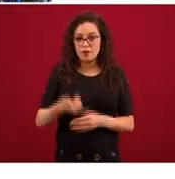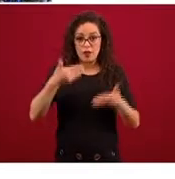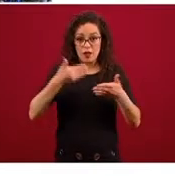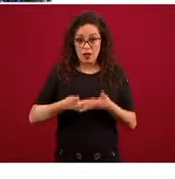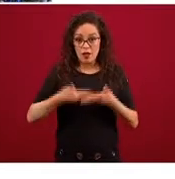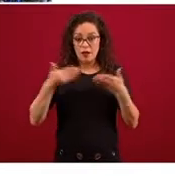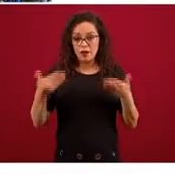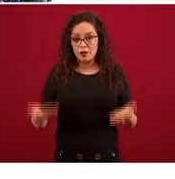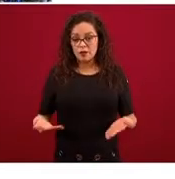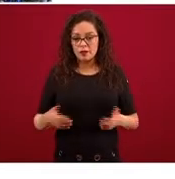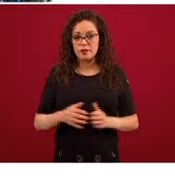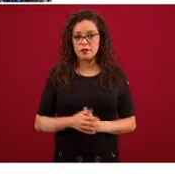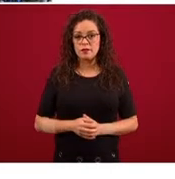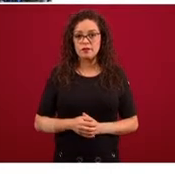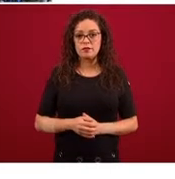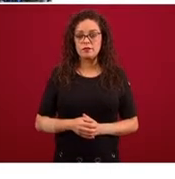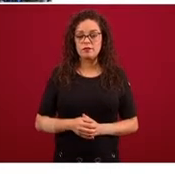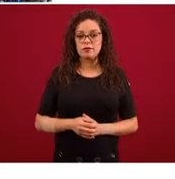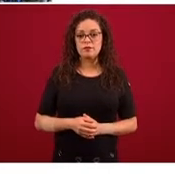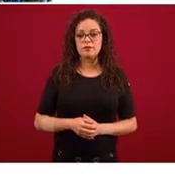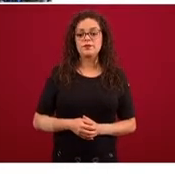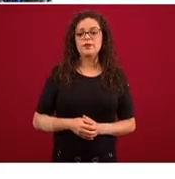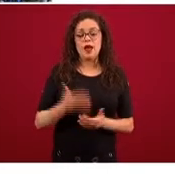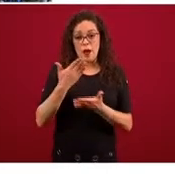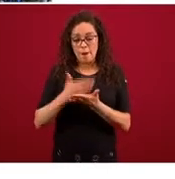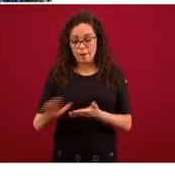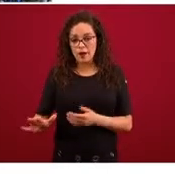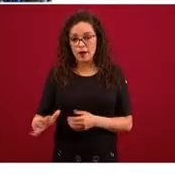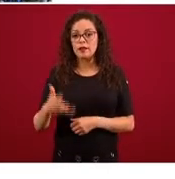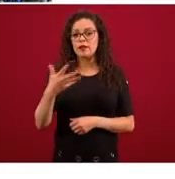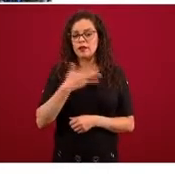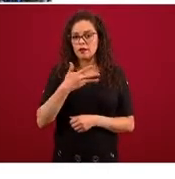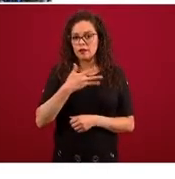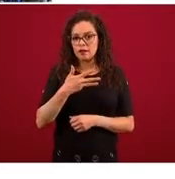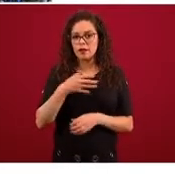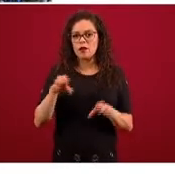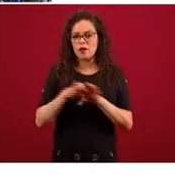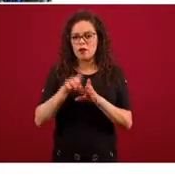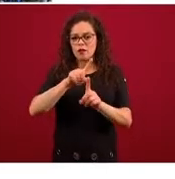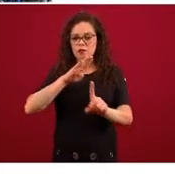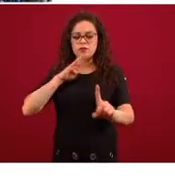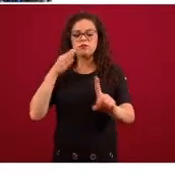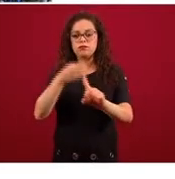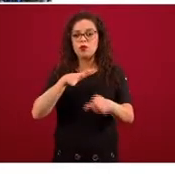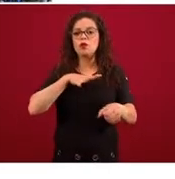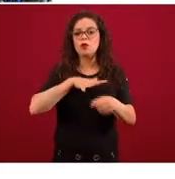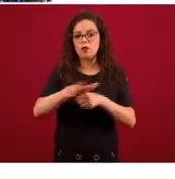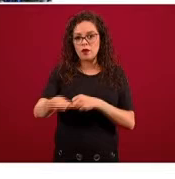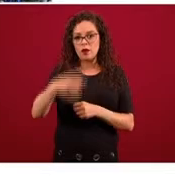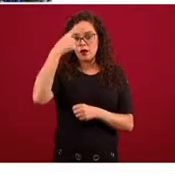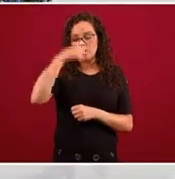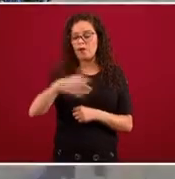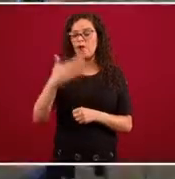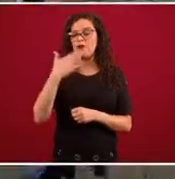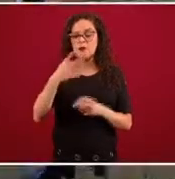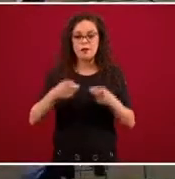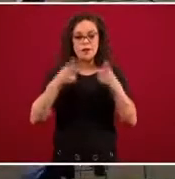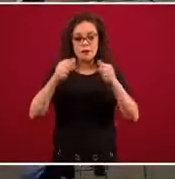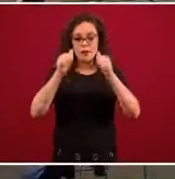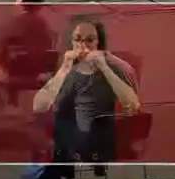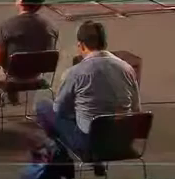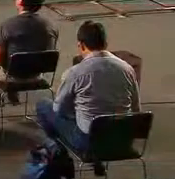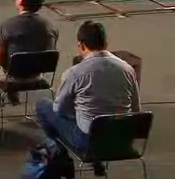besides this, these actions in some way or another are focused to ensure that